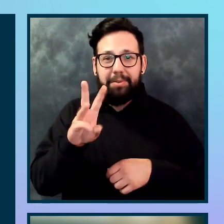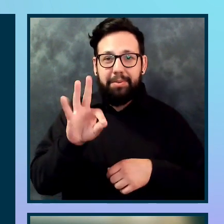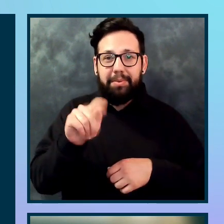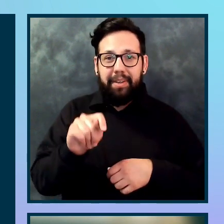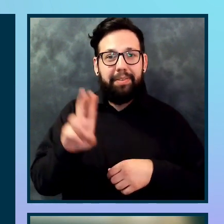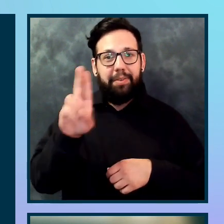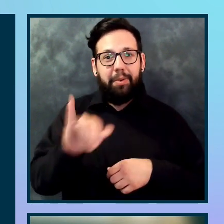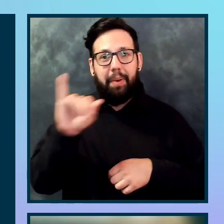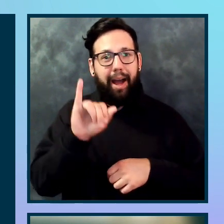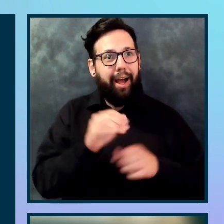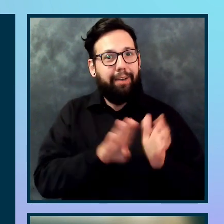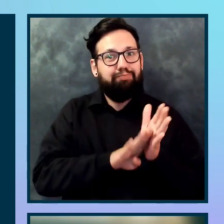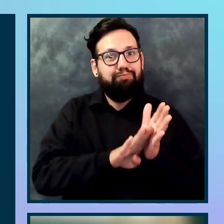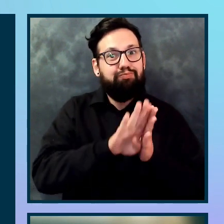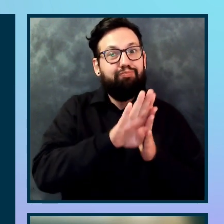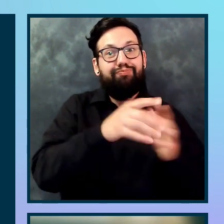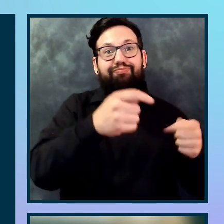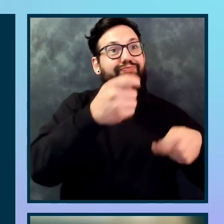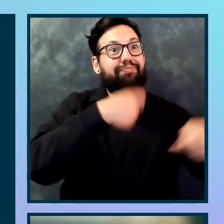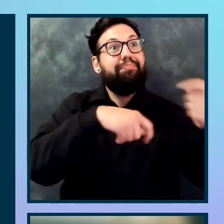there's not going to be a replacement for the human element.